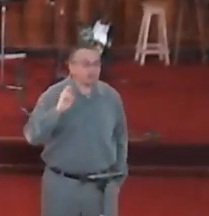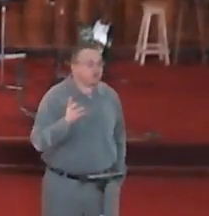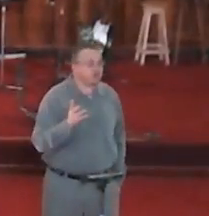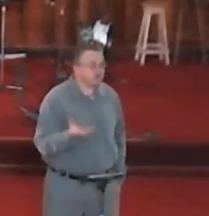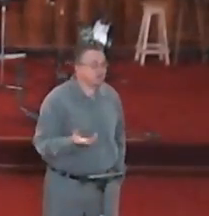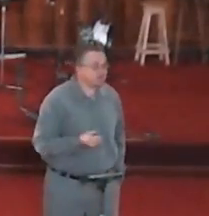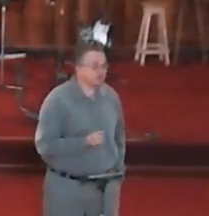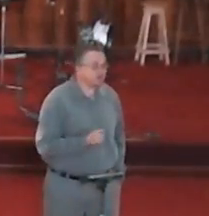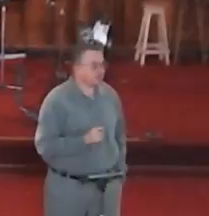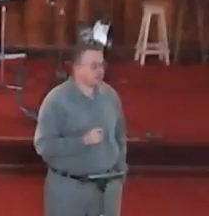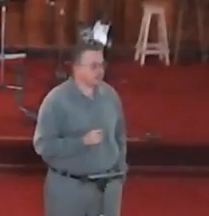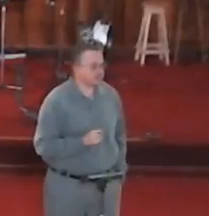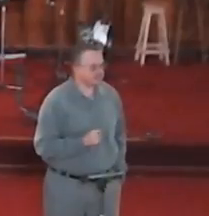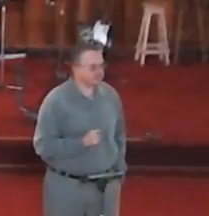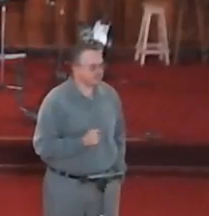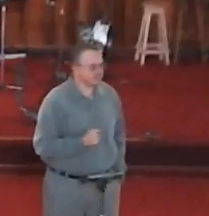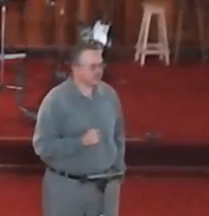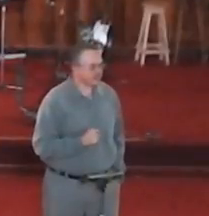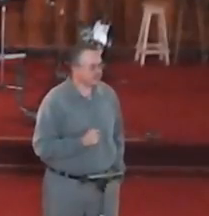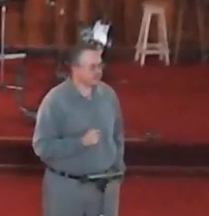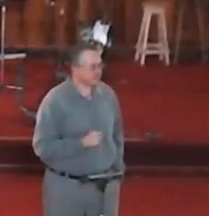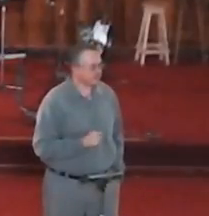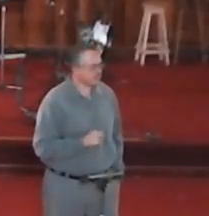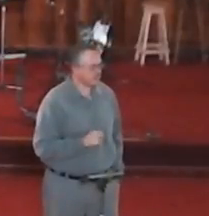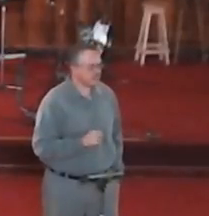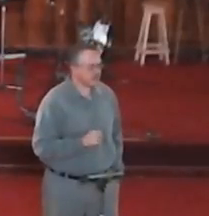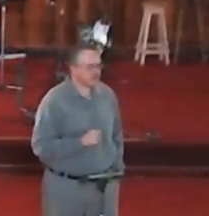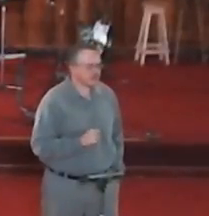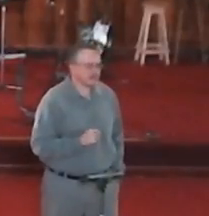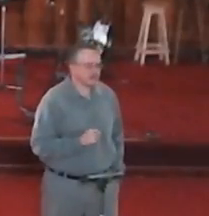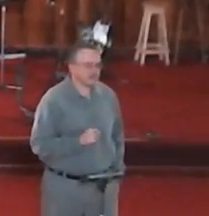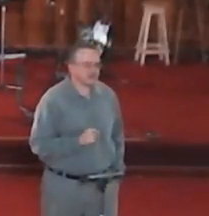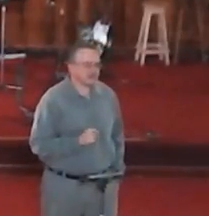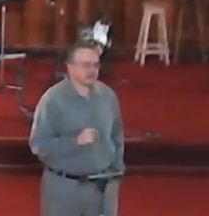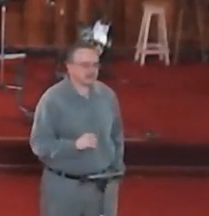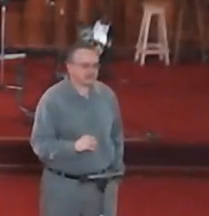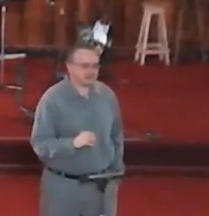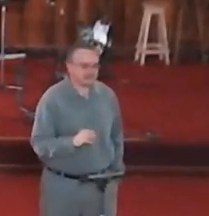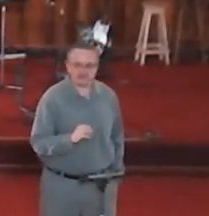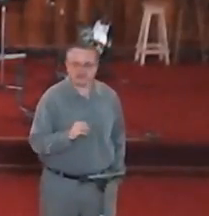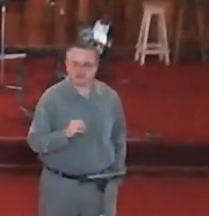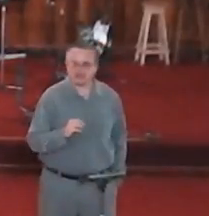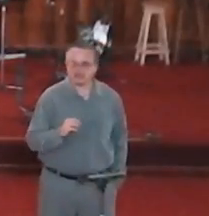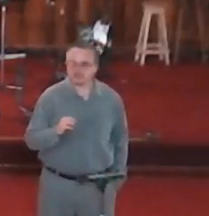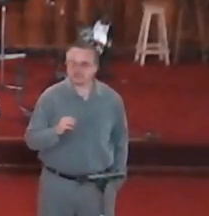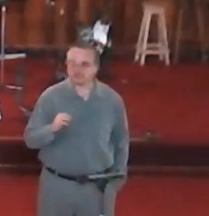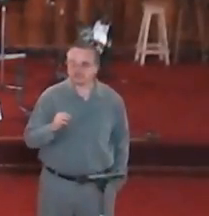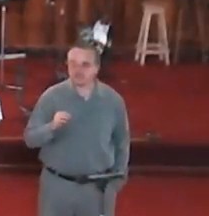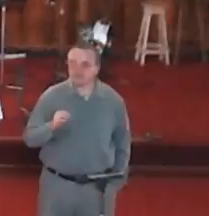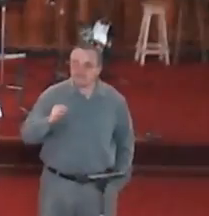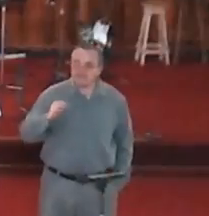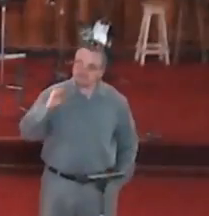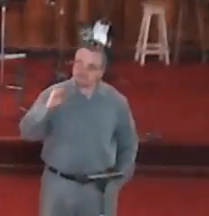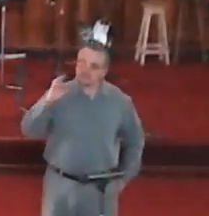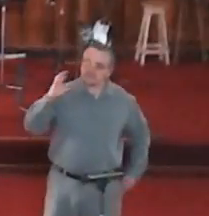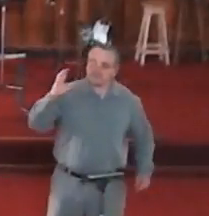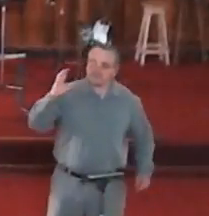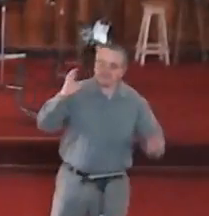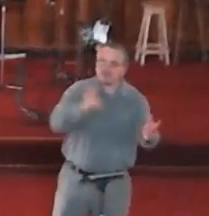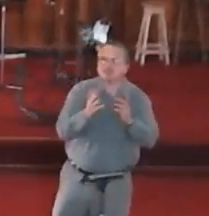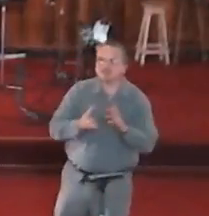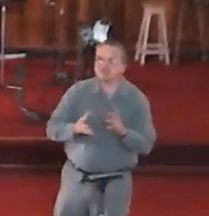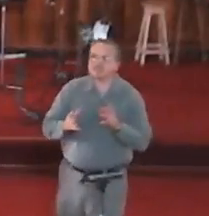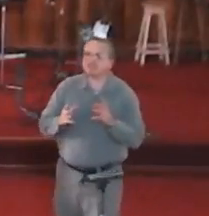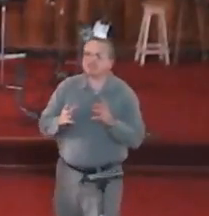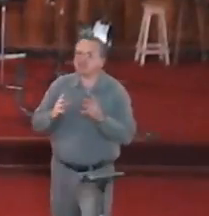habla muy bien de Juan Marcos. And in Colossians, in 2 Timothy, and other places as well, he speaks very well of John Mark. Entonces, la